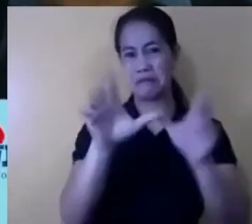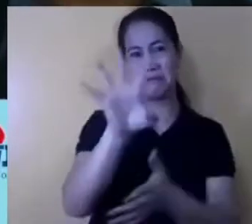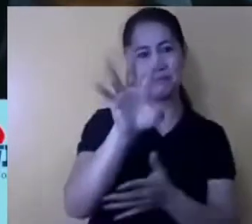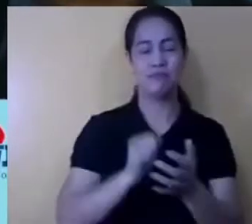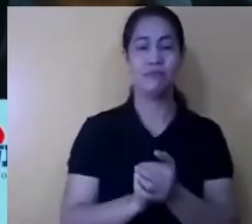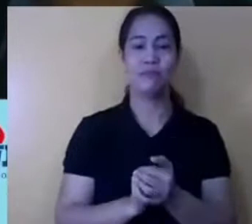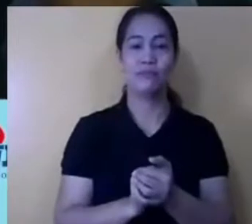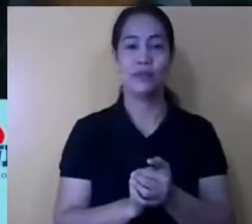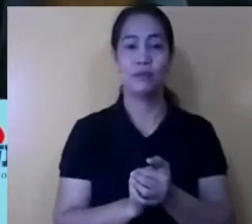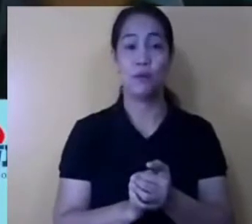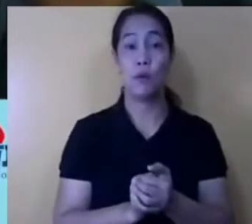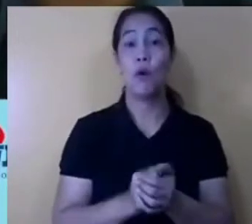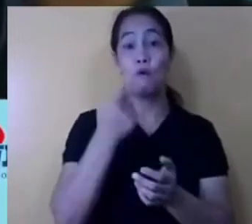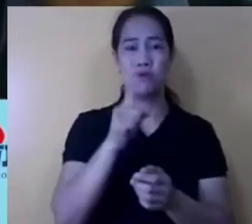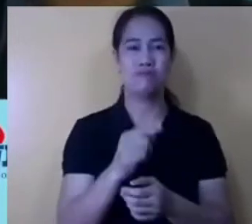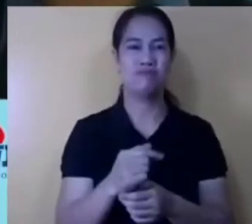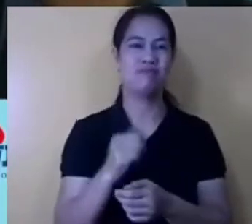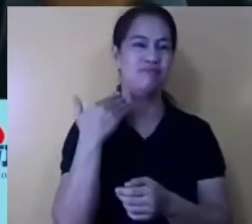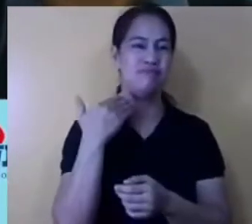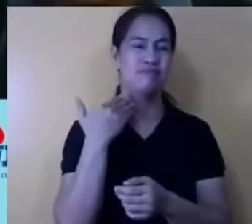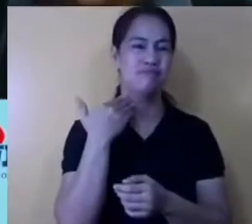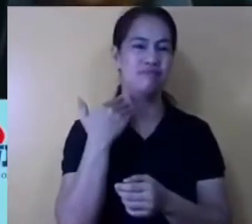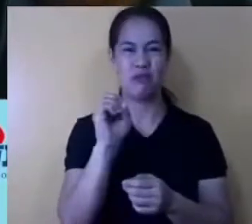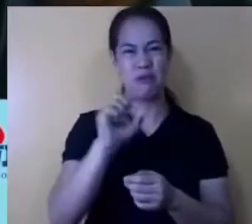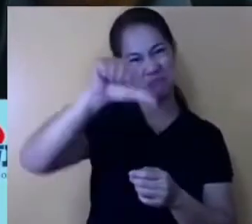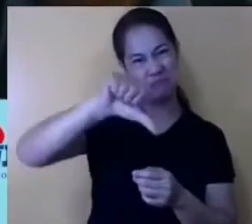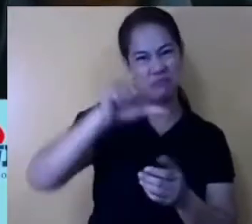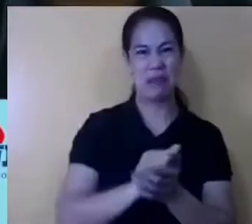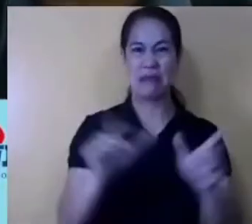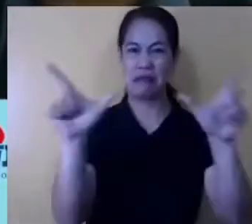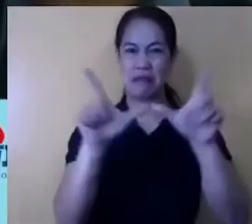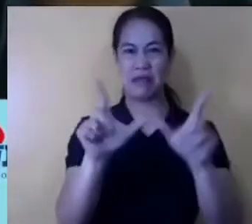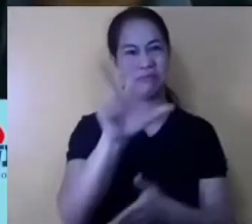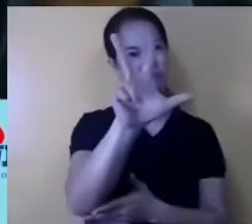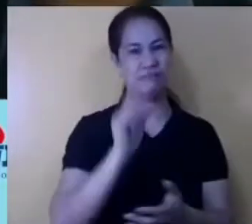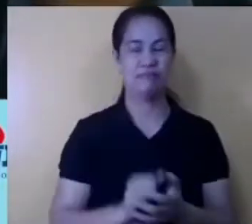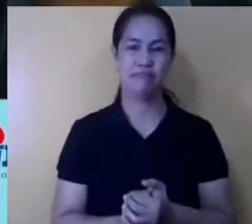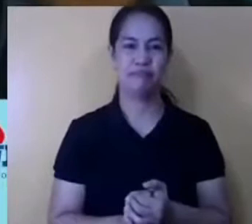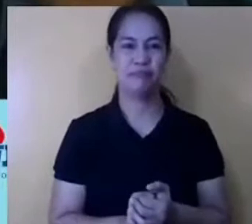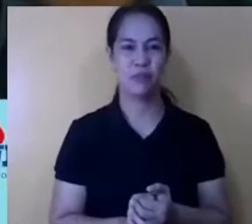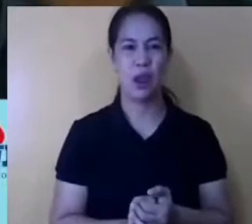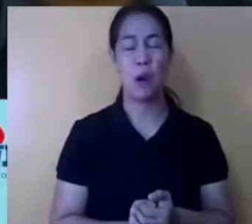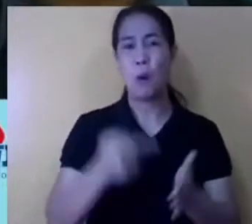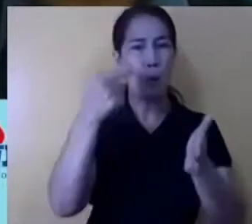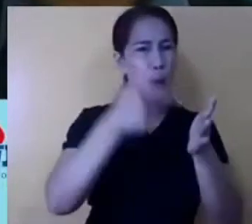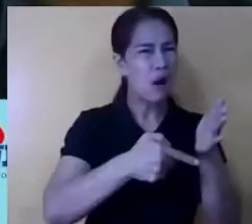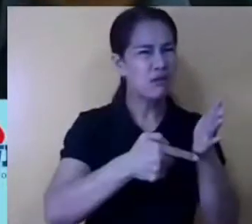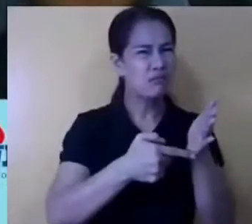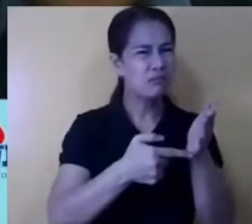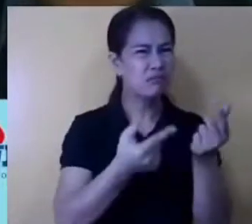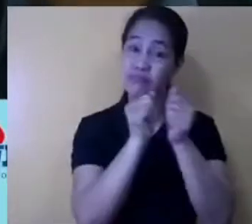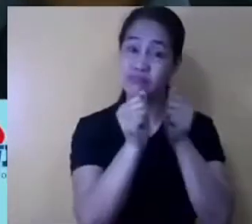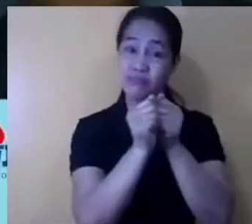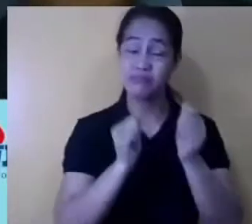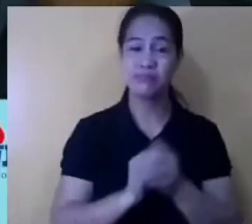And for poor, if you have demonstrated level 3. So what does these levels